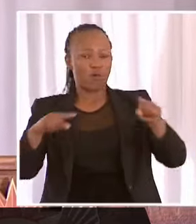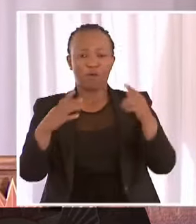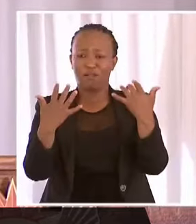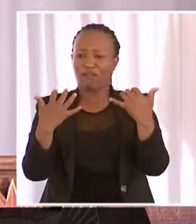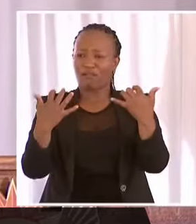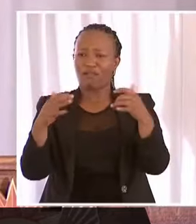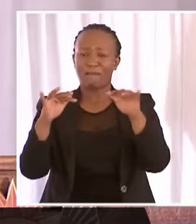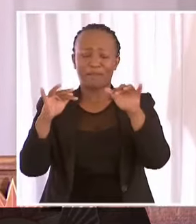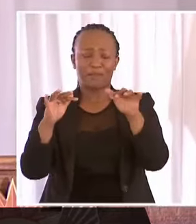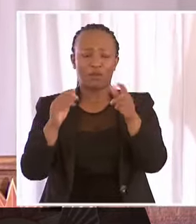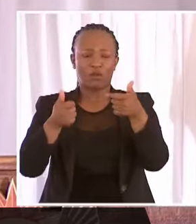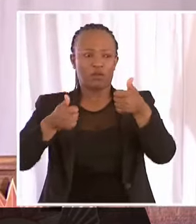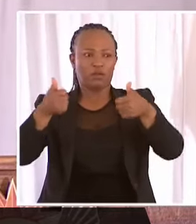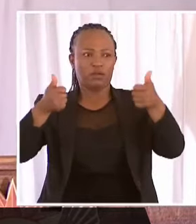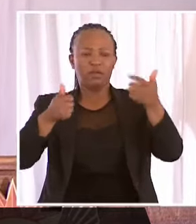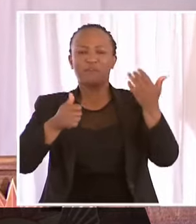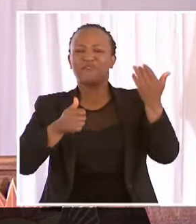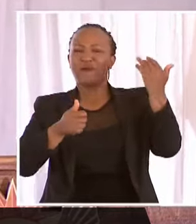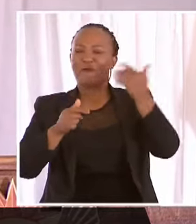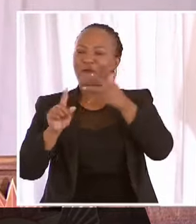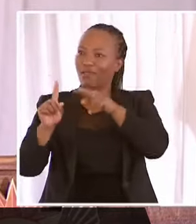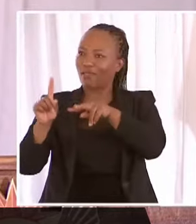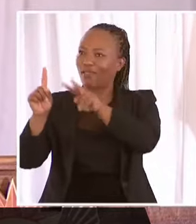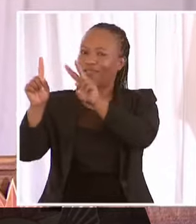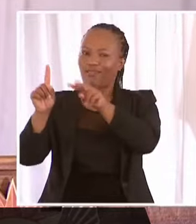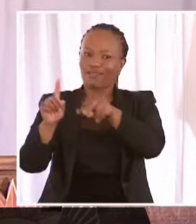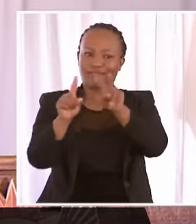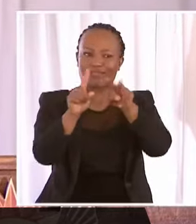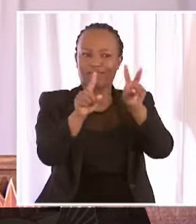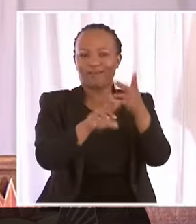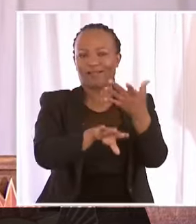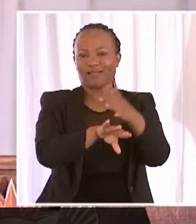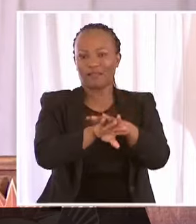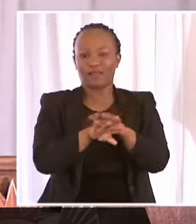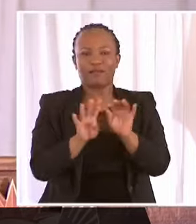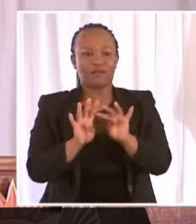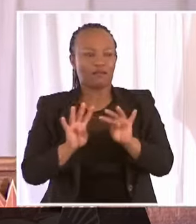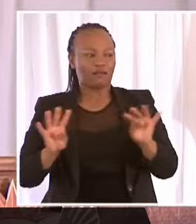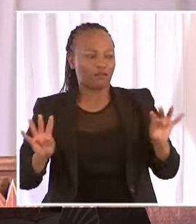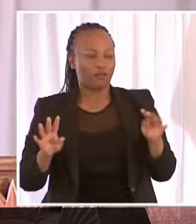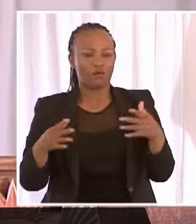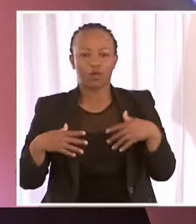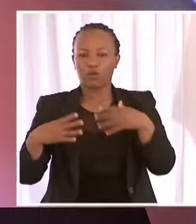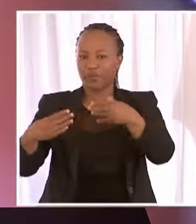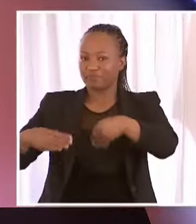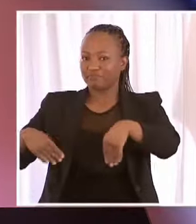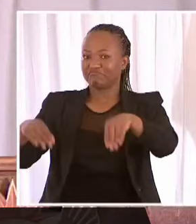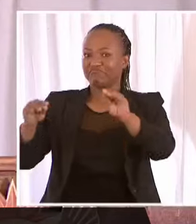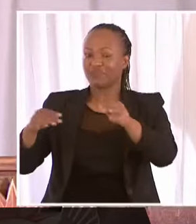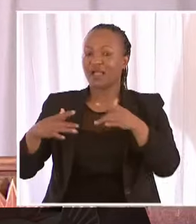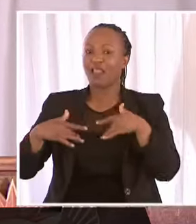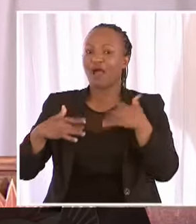and heroines as we launch the beautiful tapestry of his life.